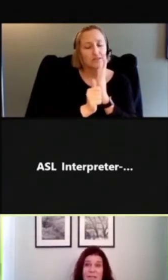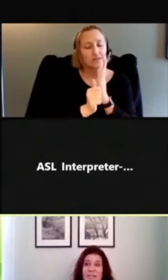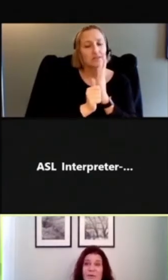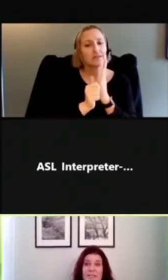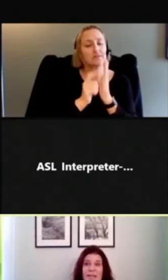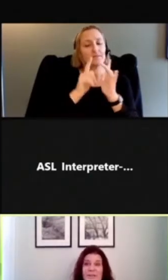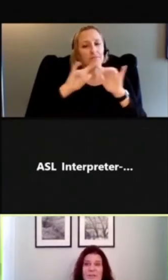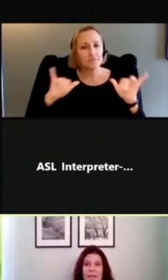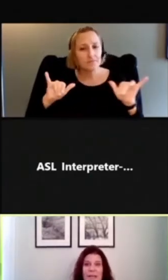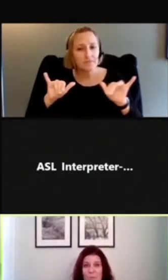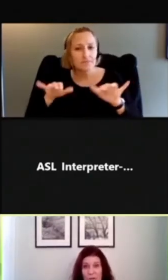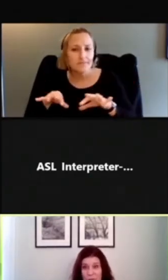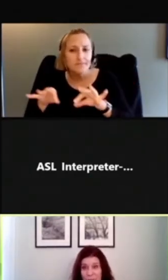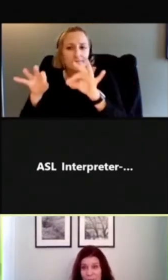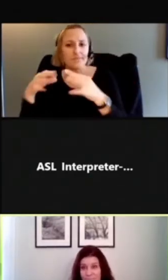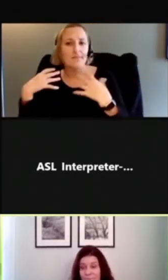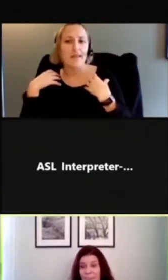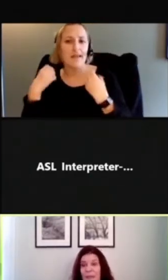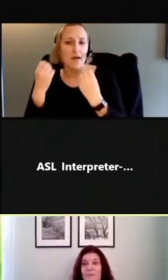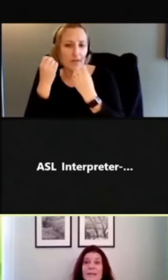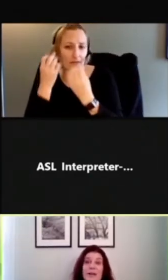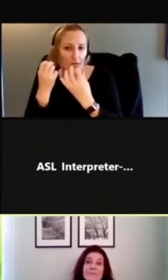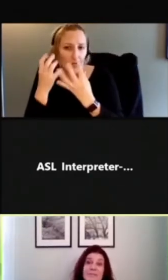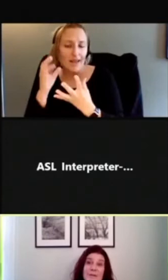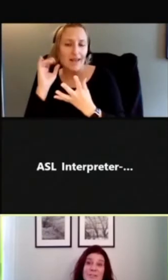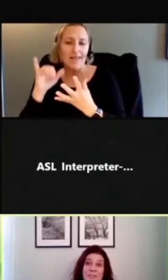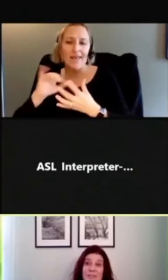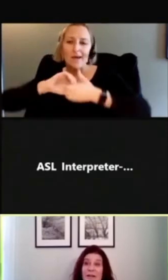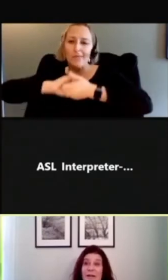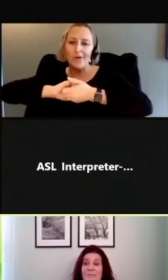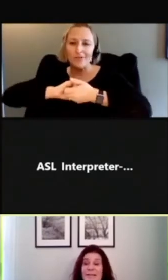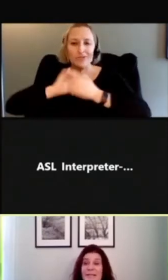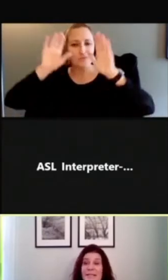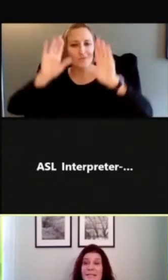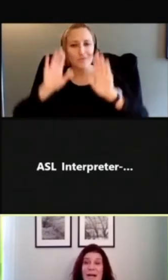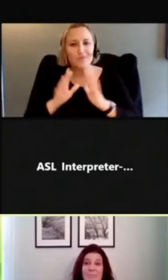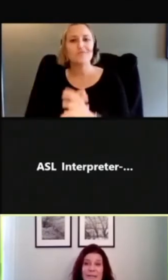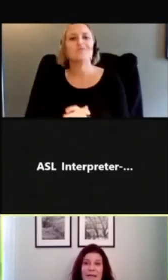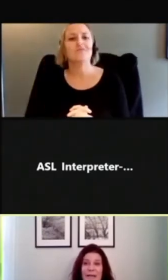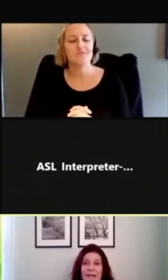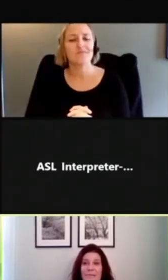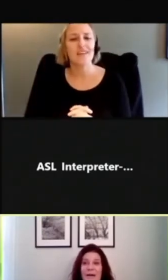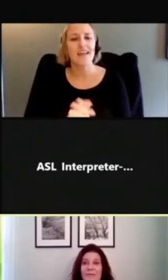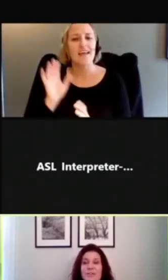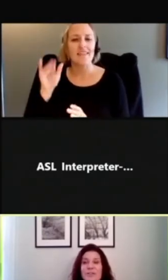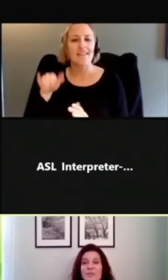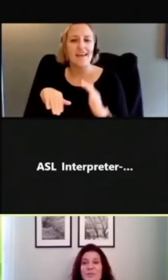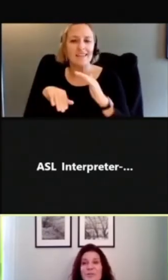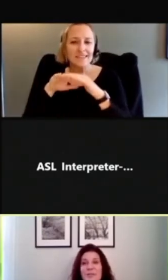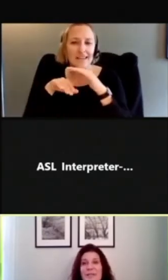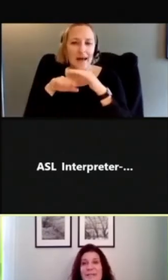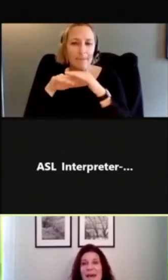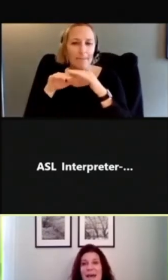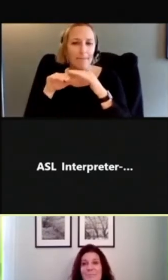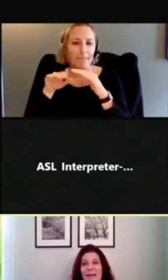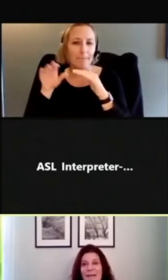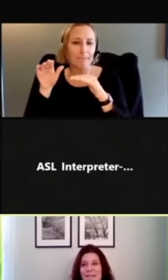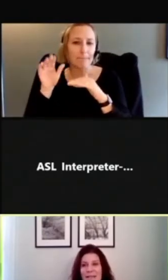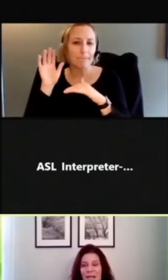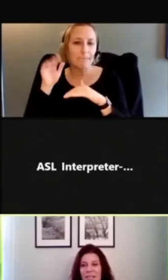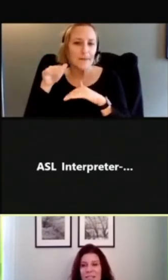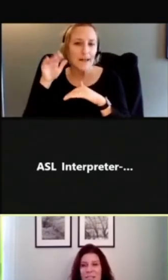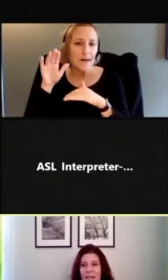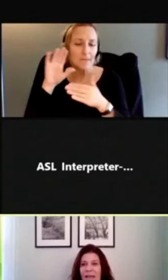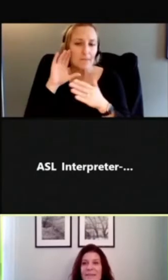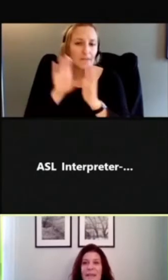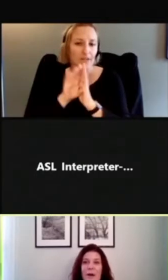information. So it's kind of a great partnership. So I love this picture in the top of 2 students at